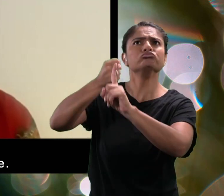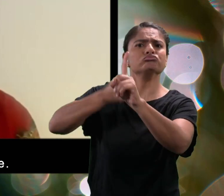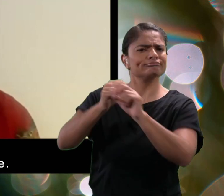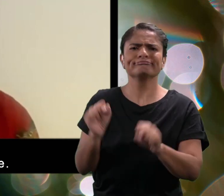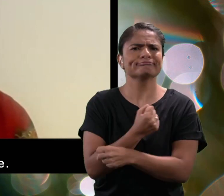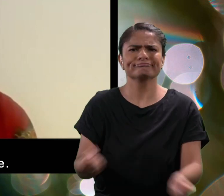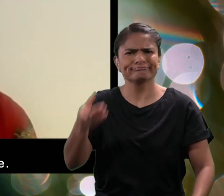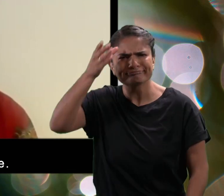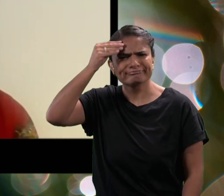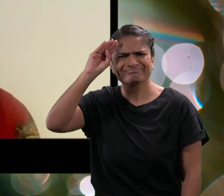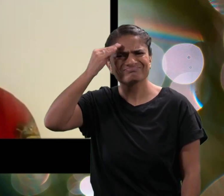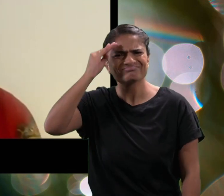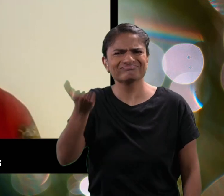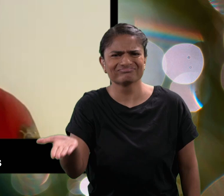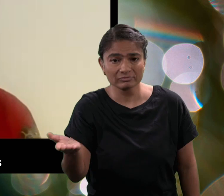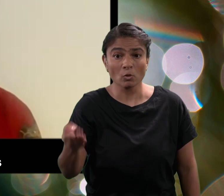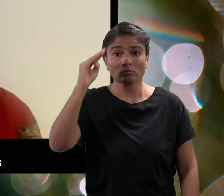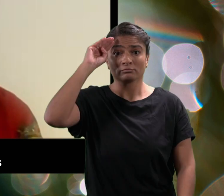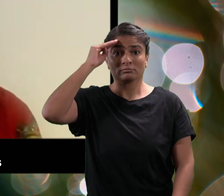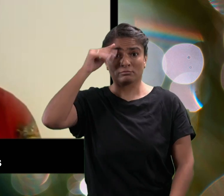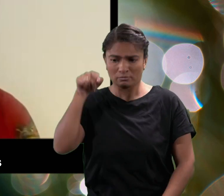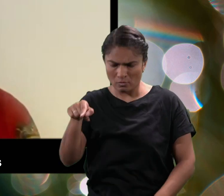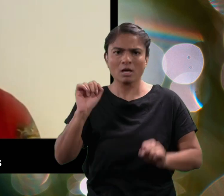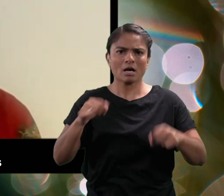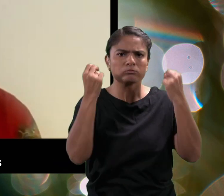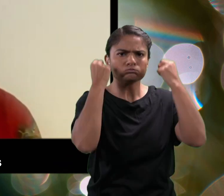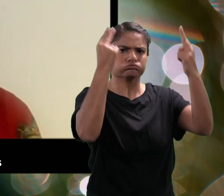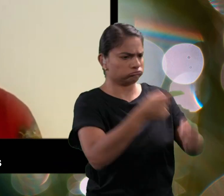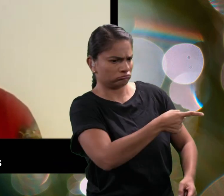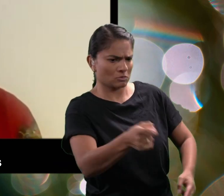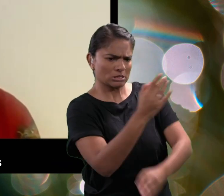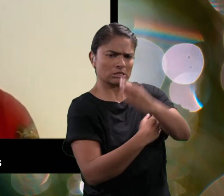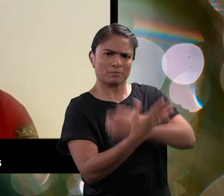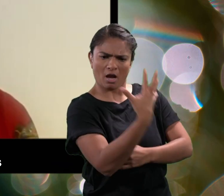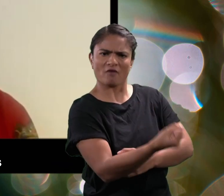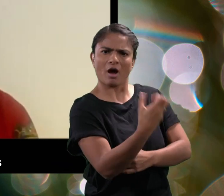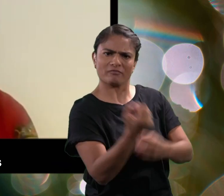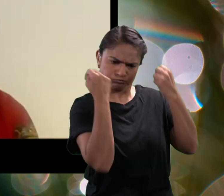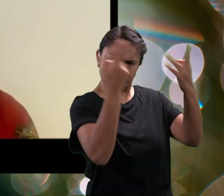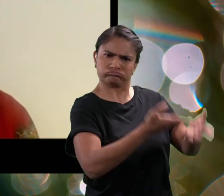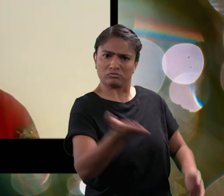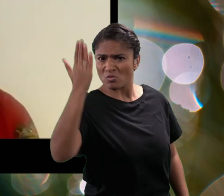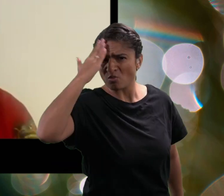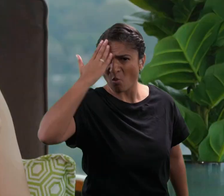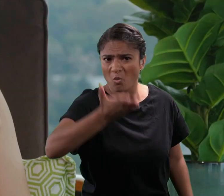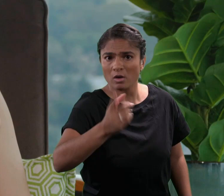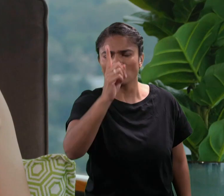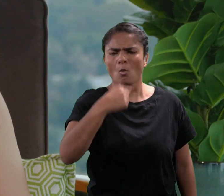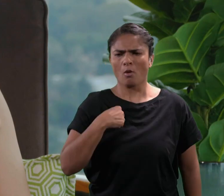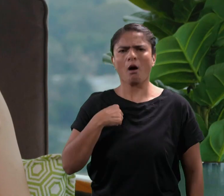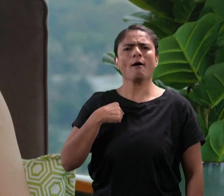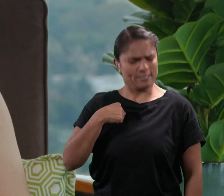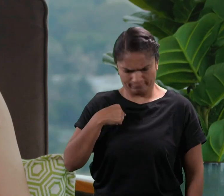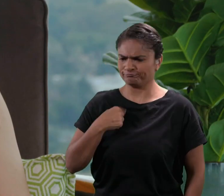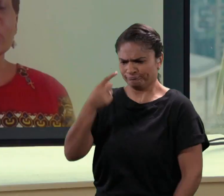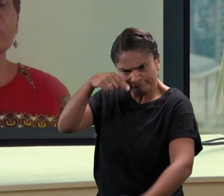times cannot self-advocate. Other people with other disabilities are able to stand up for themselves, and